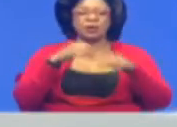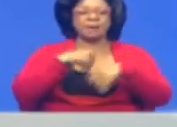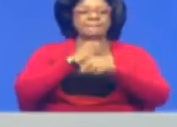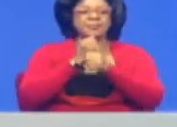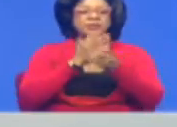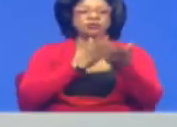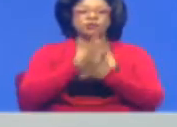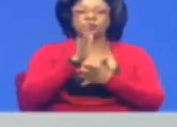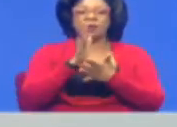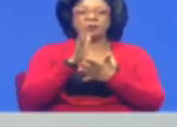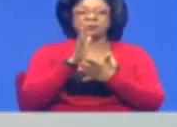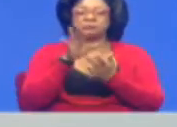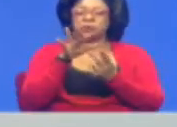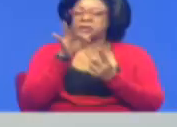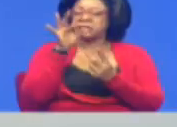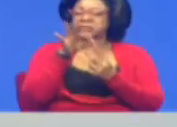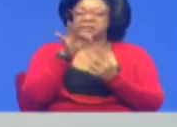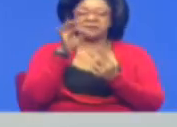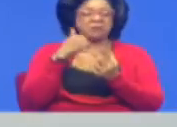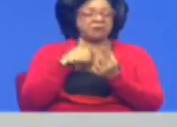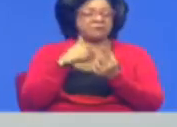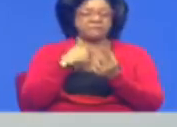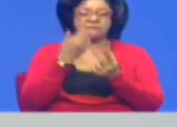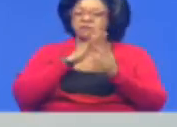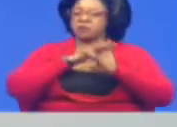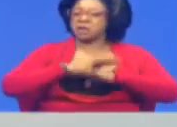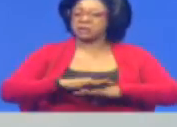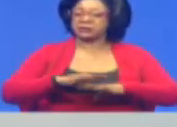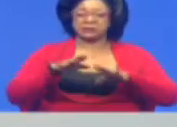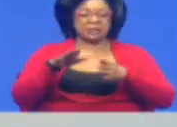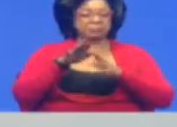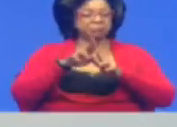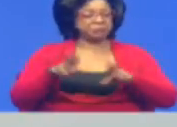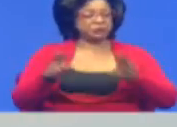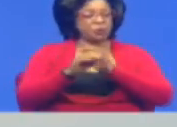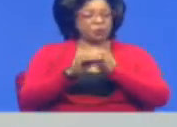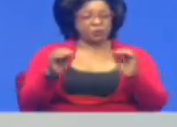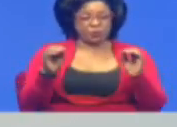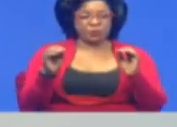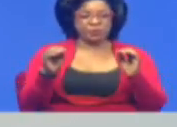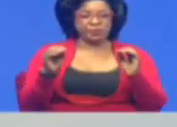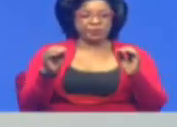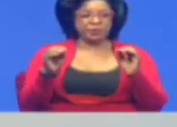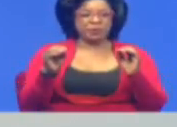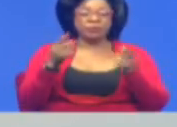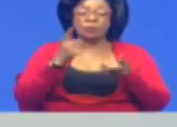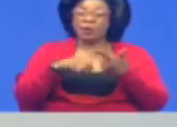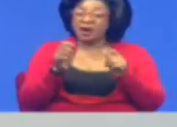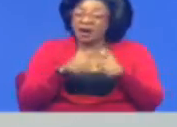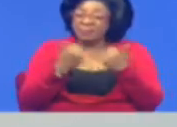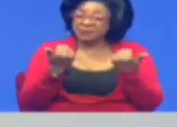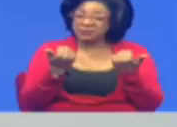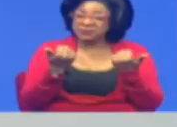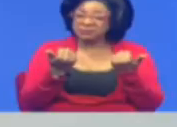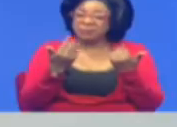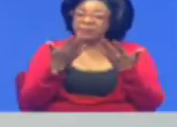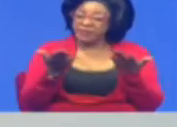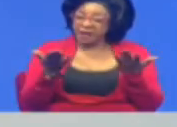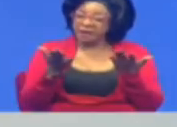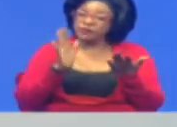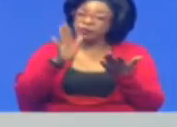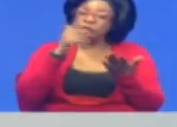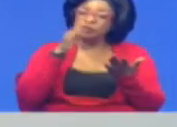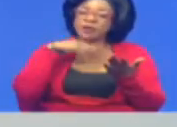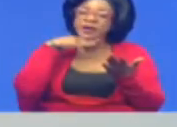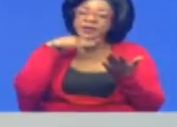no alternative resting place for Nairobi's dead. So, what place is there for tomorrow's departed?